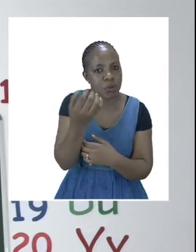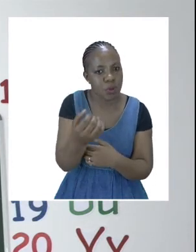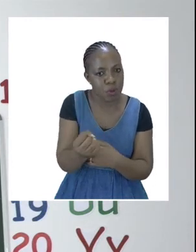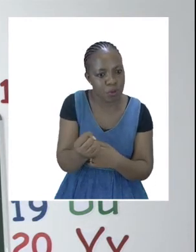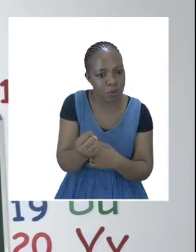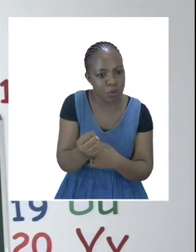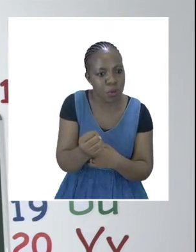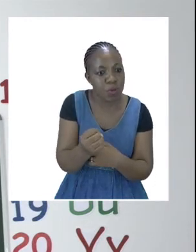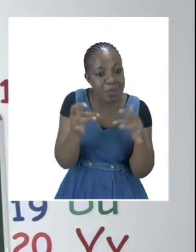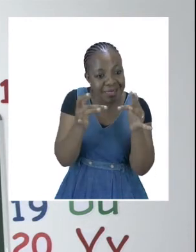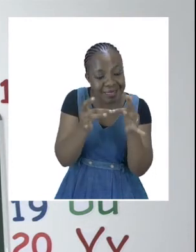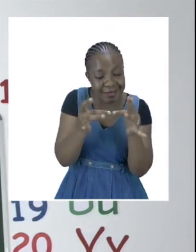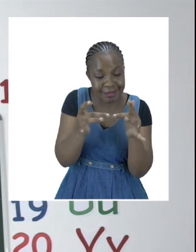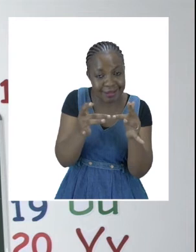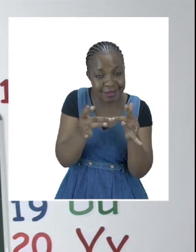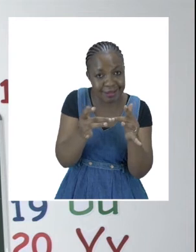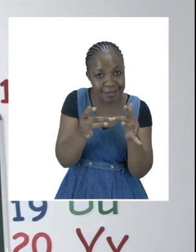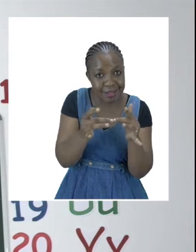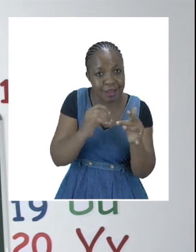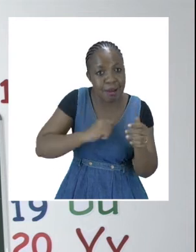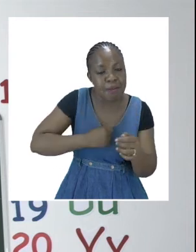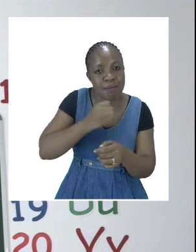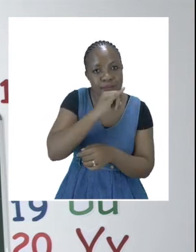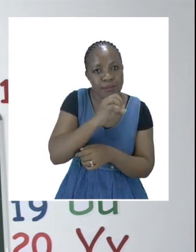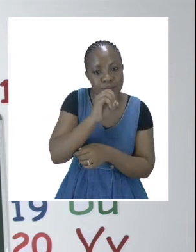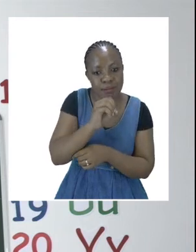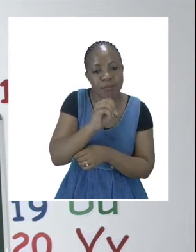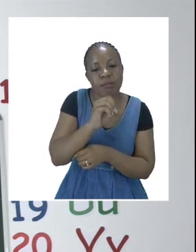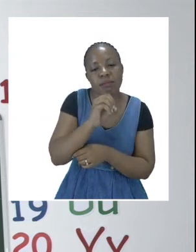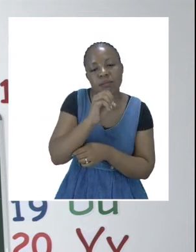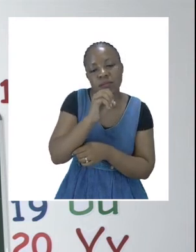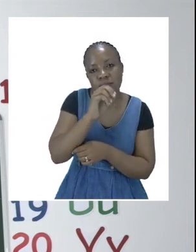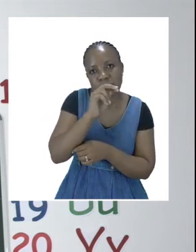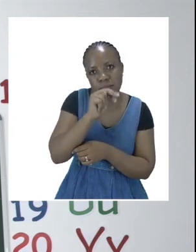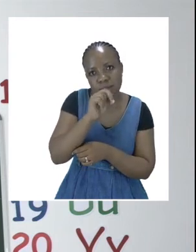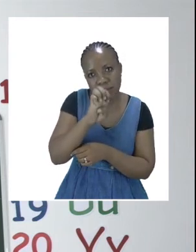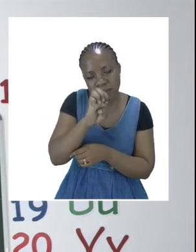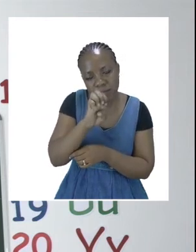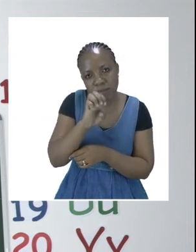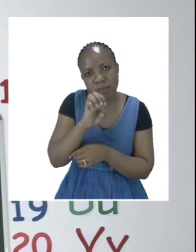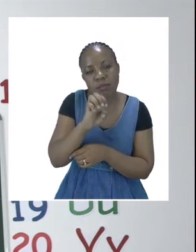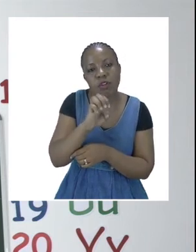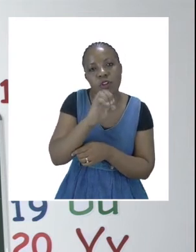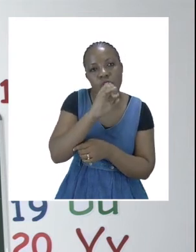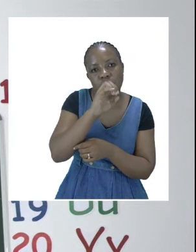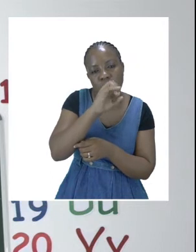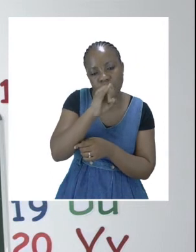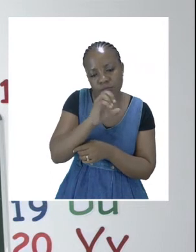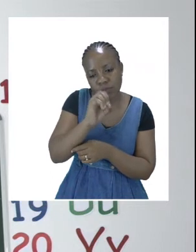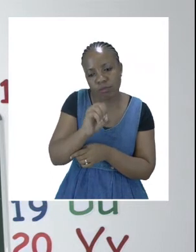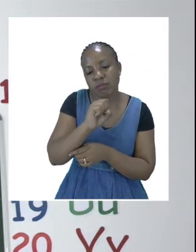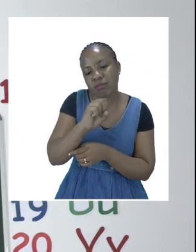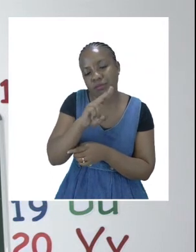our online platforms, MyZone and Zoshi Facebook pages, and in addition,